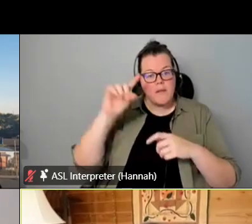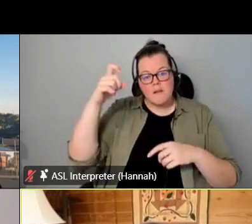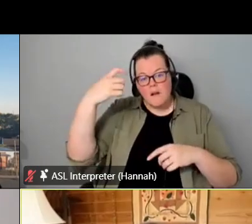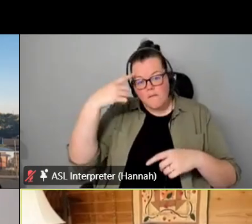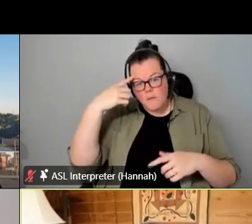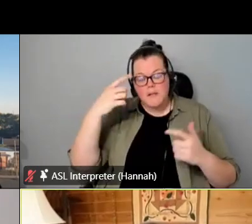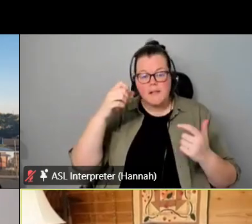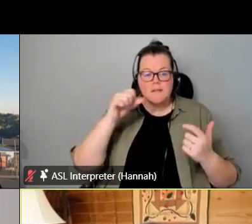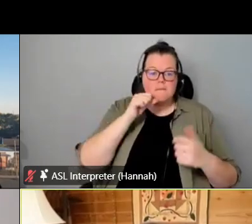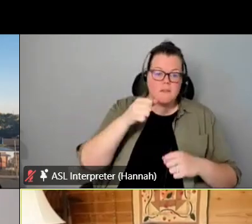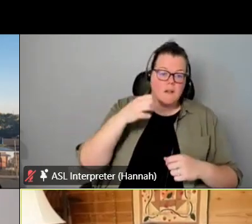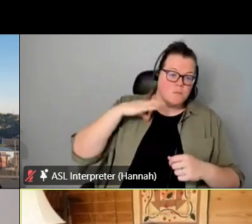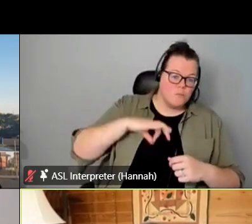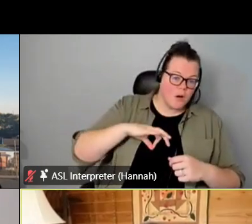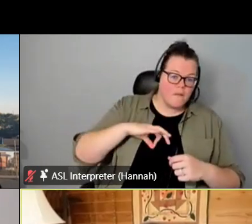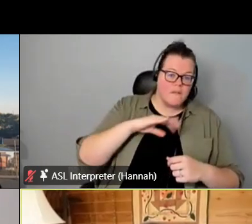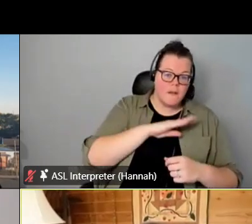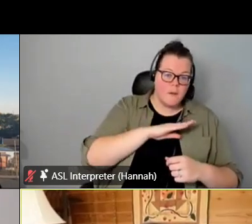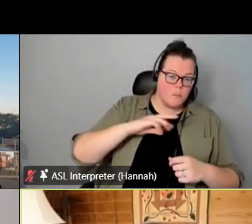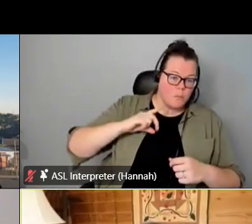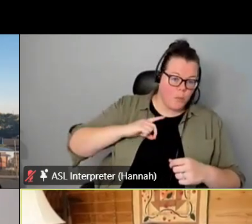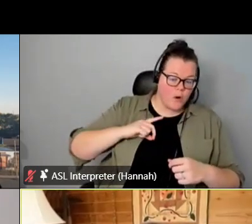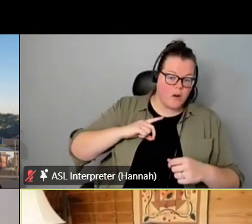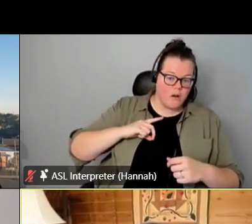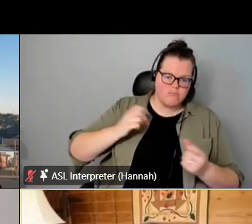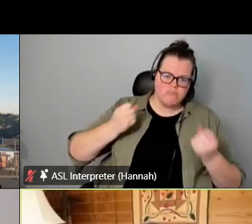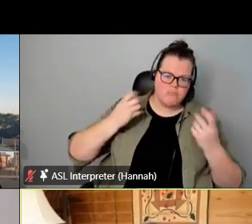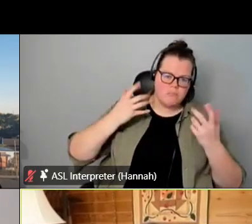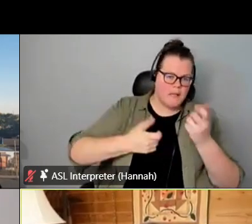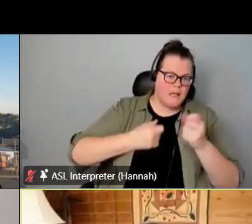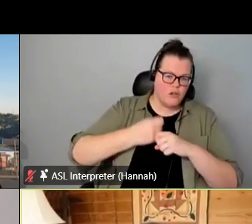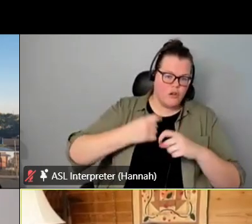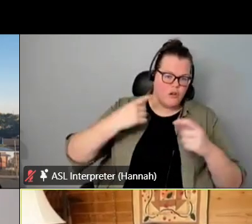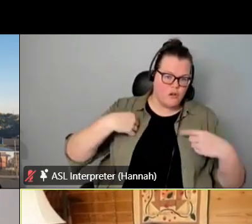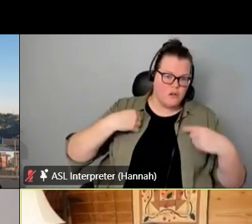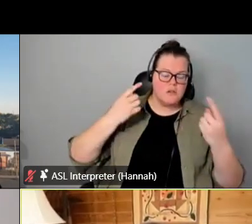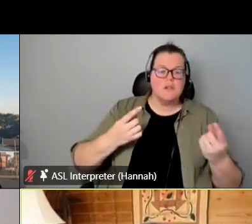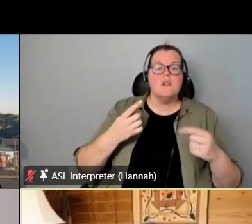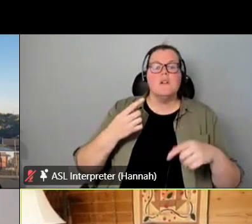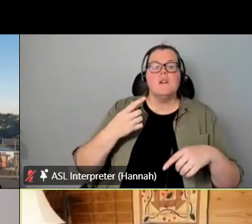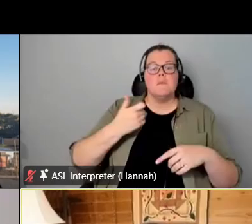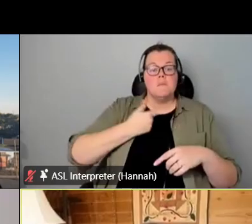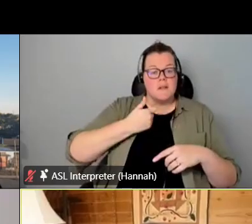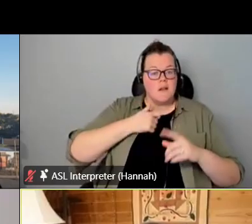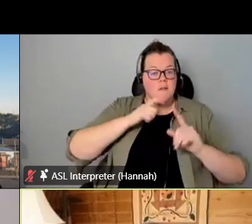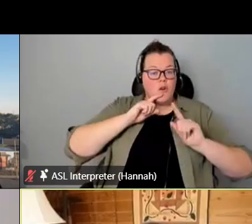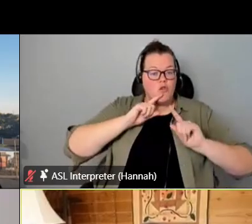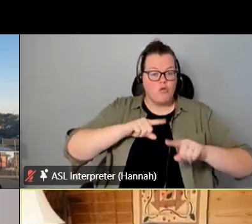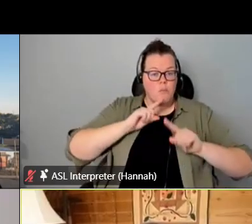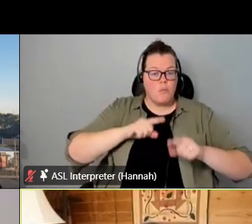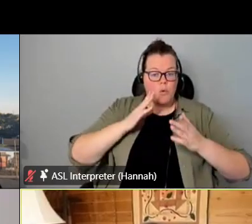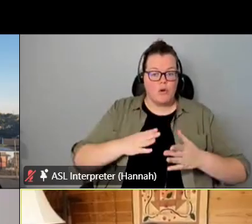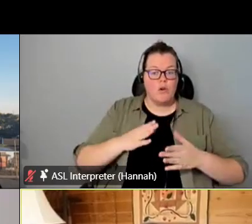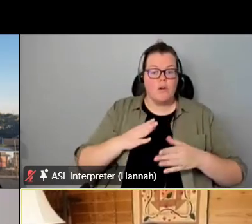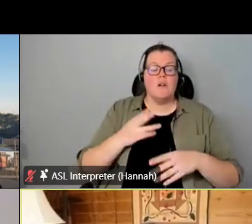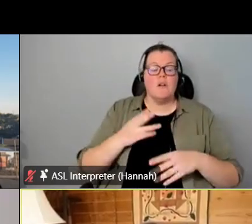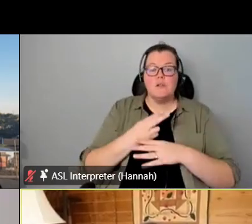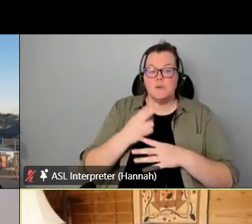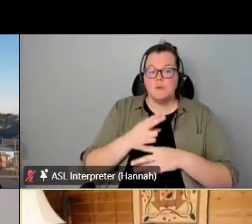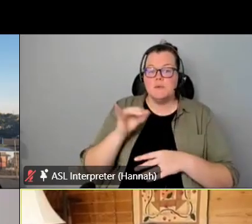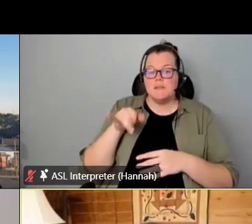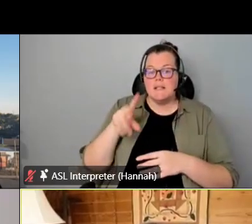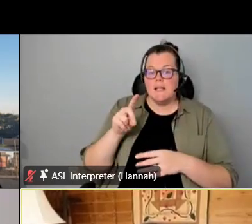nonprofit boards for a number of years. I've been a reporter who used the Indiana open door law,